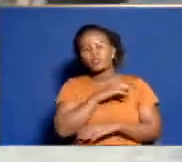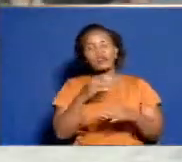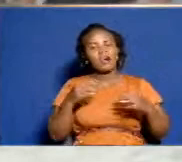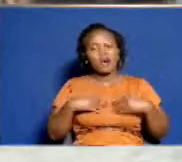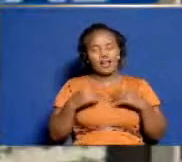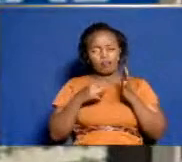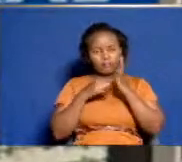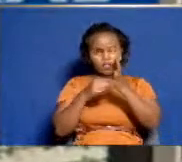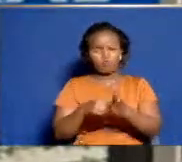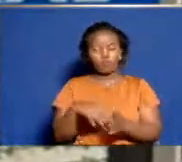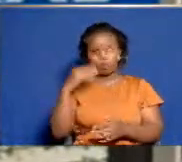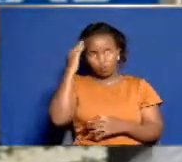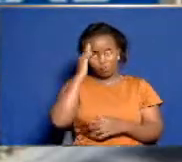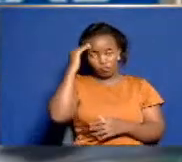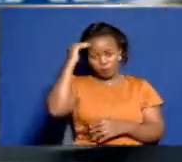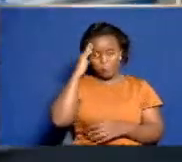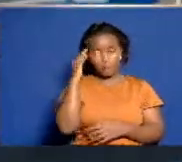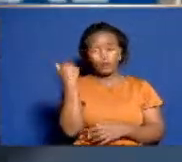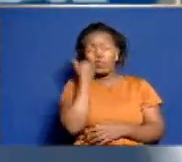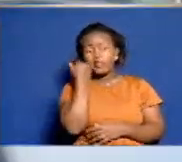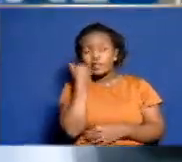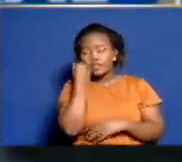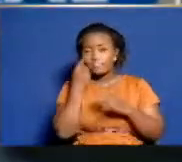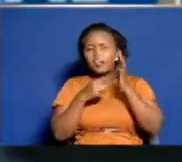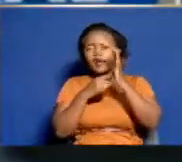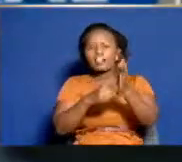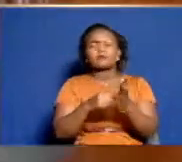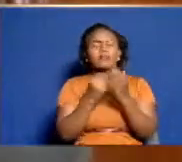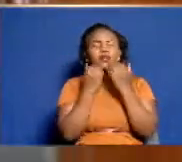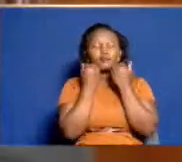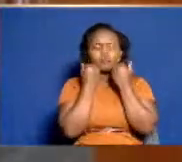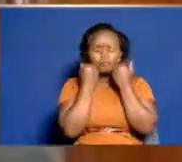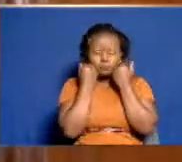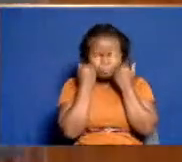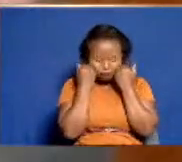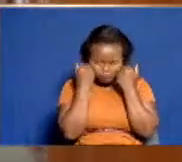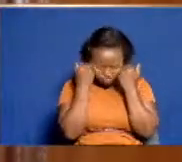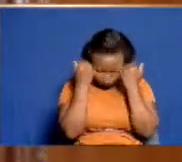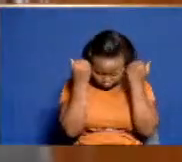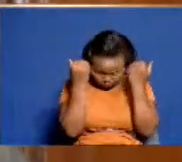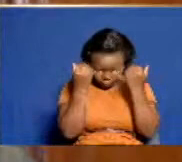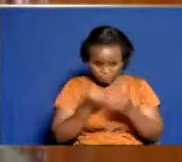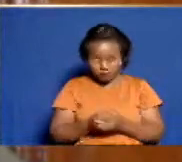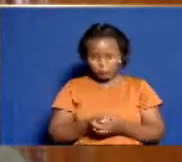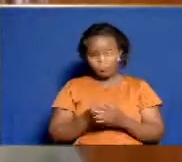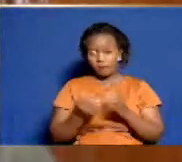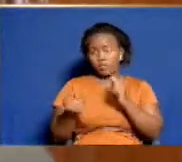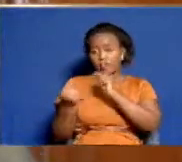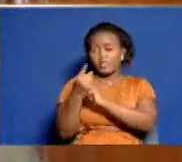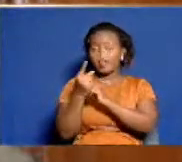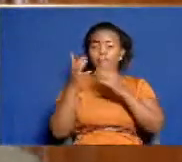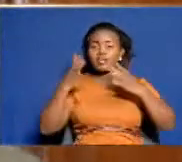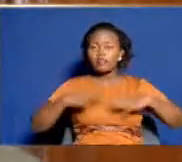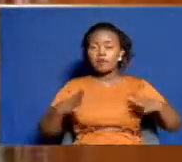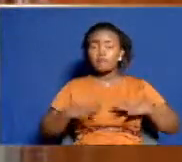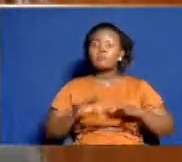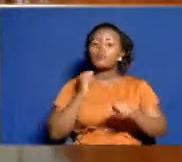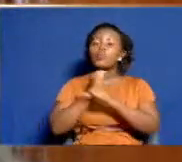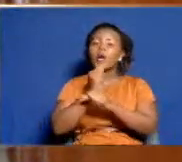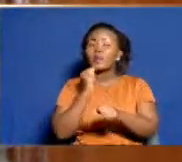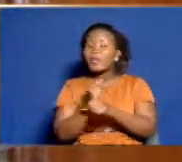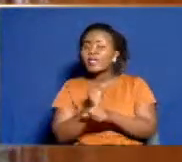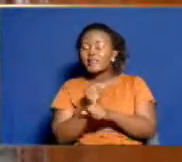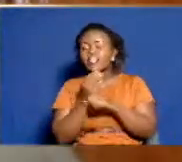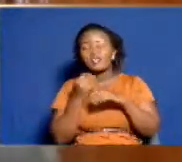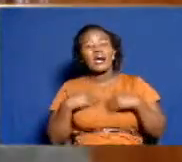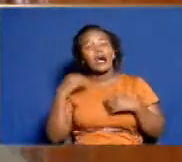of mental illness, mostly depression and anxiety. 11 people who are working on their farms, approximately, will have a